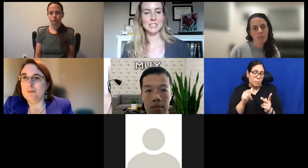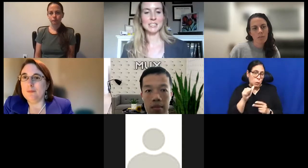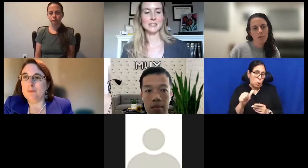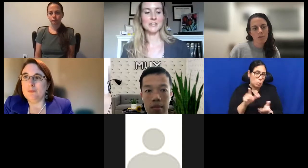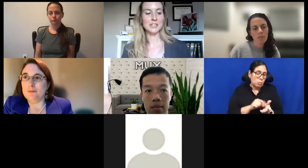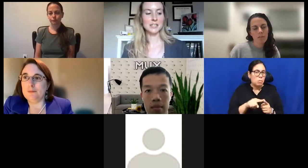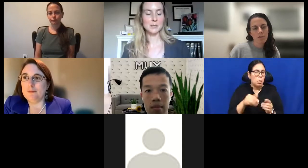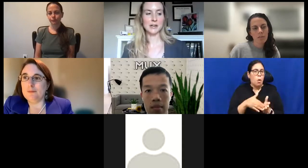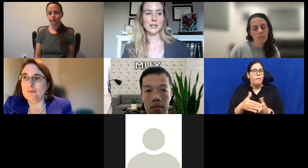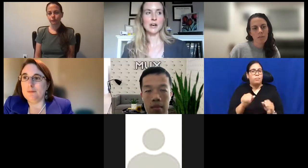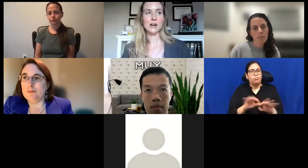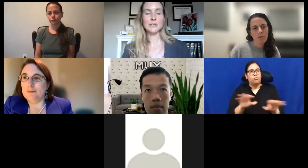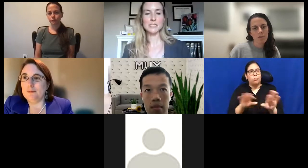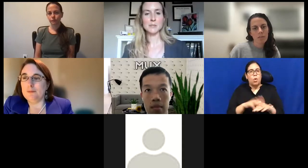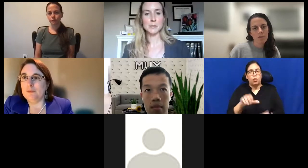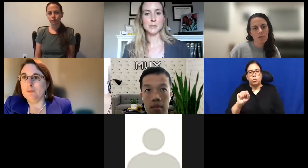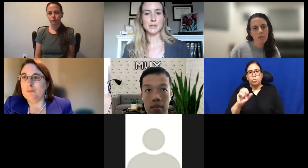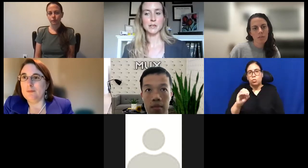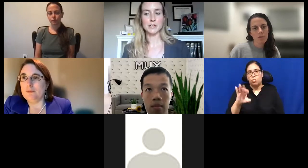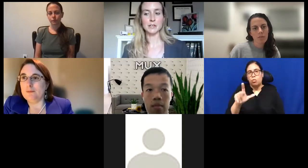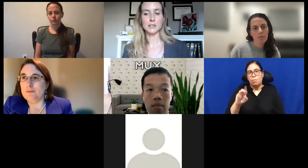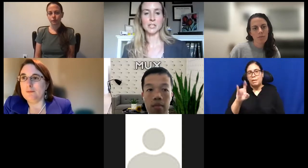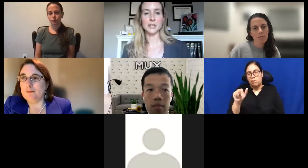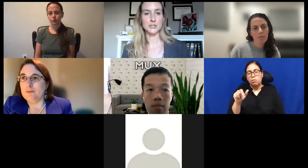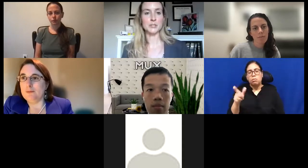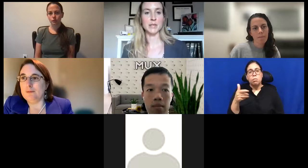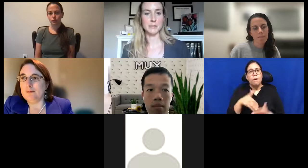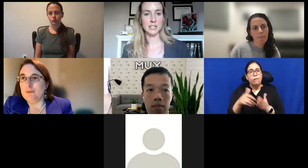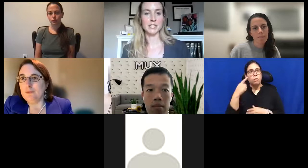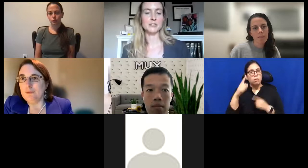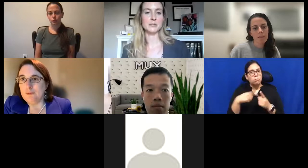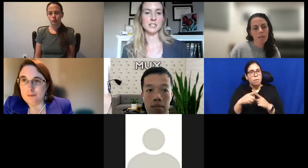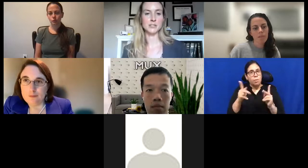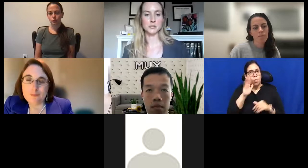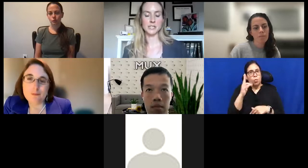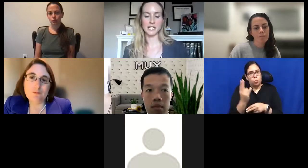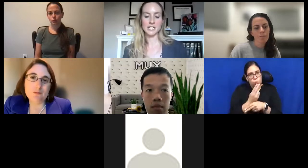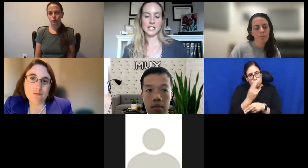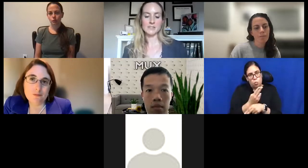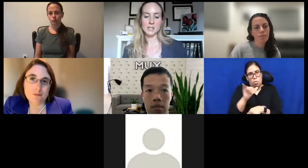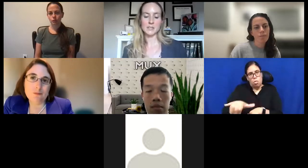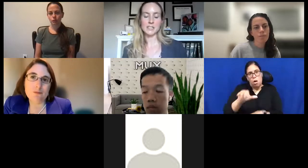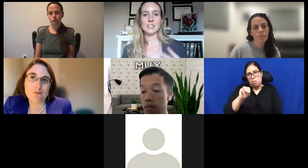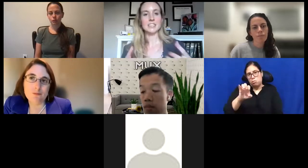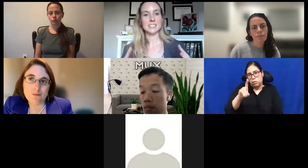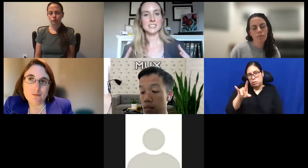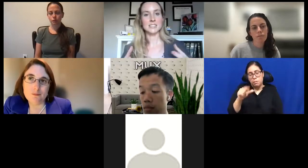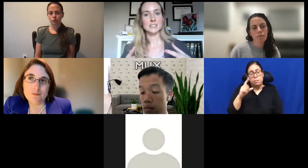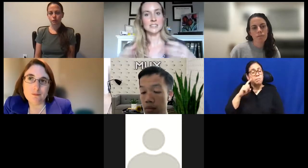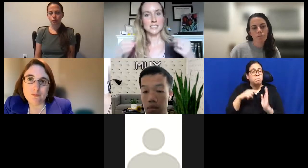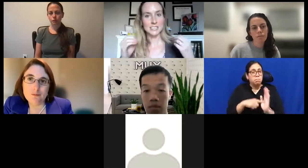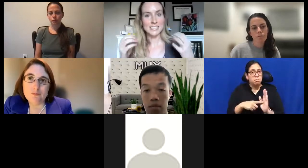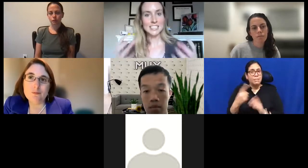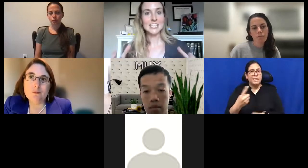on social media. You're thinking about all the ways that people are going to consume that media. So making sure that if somebody